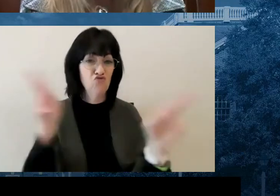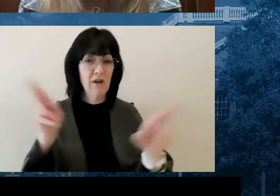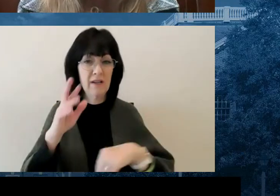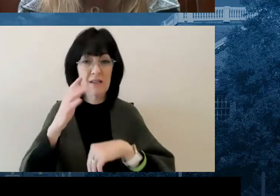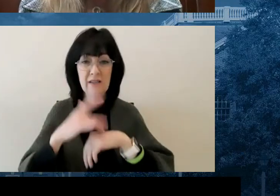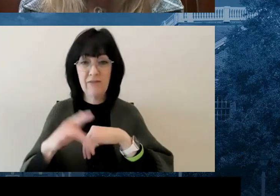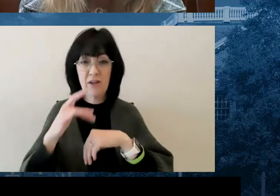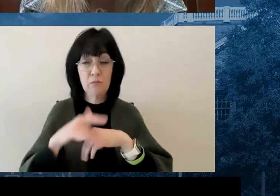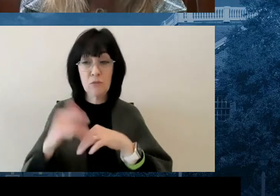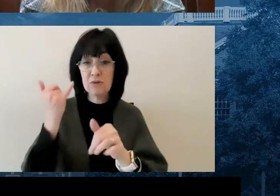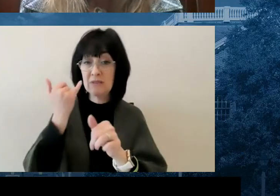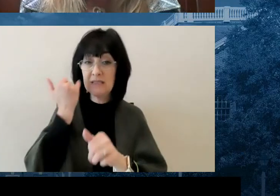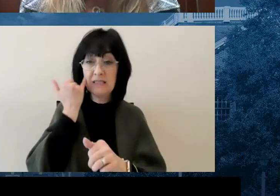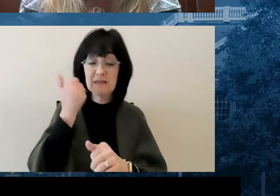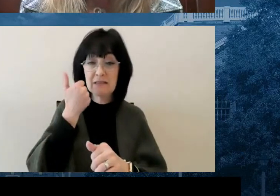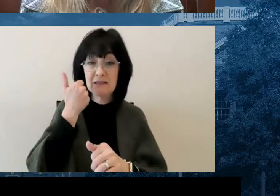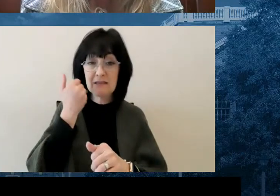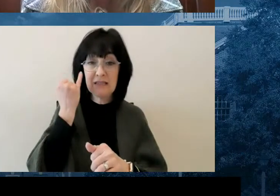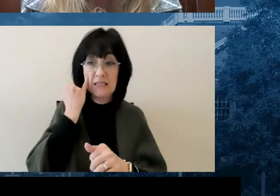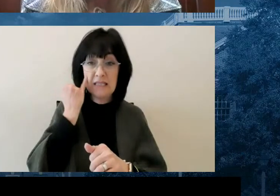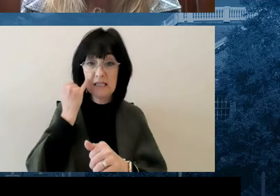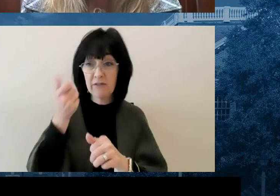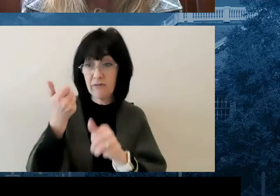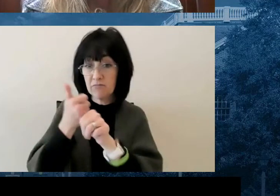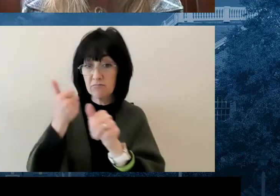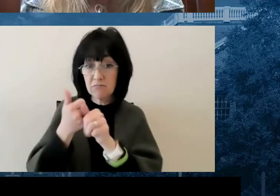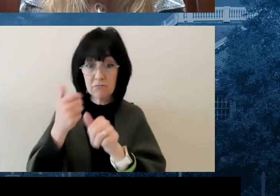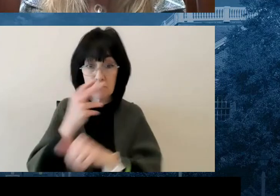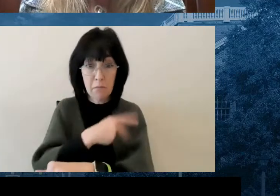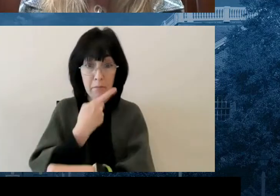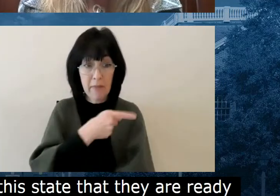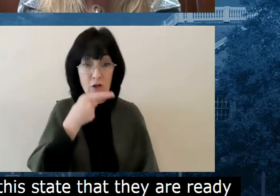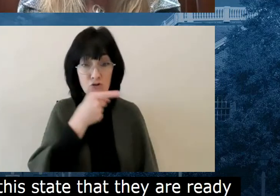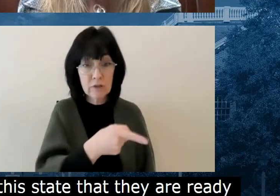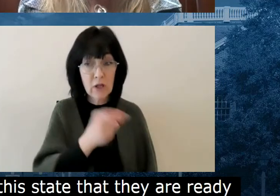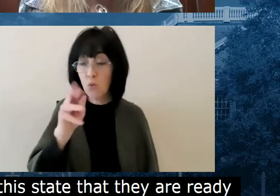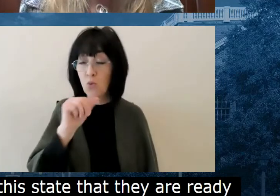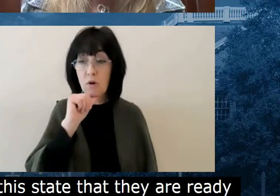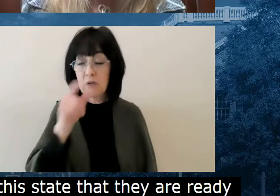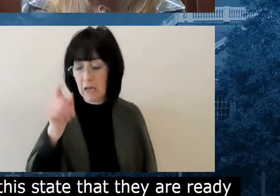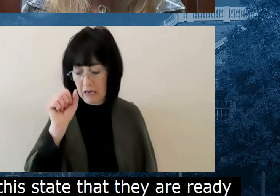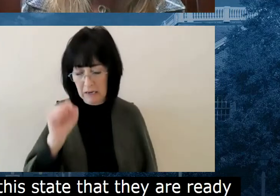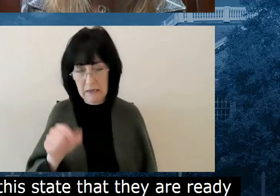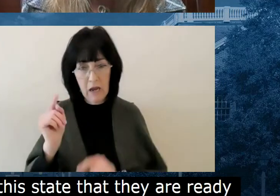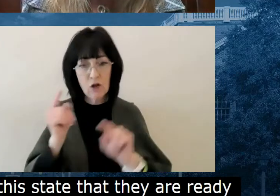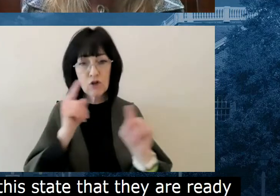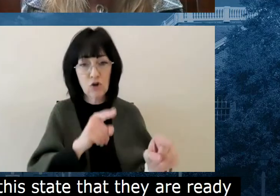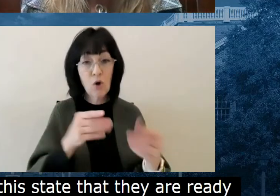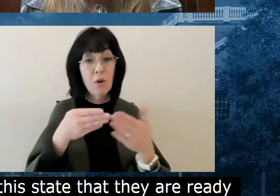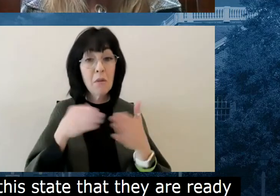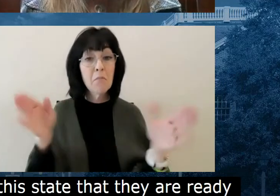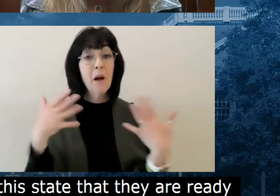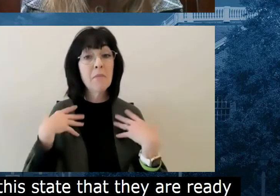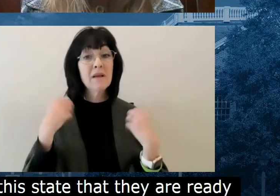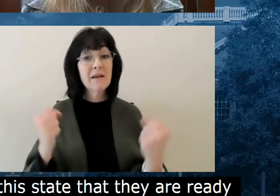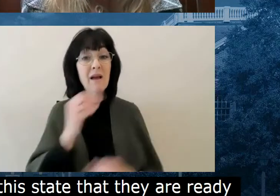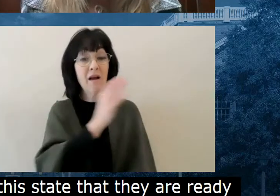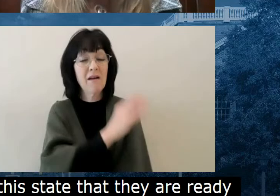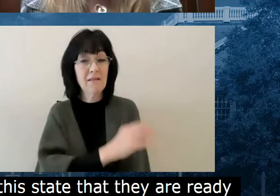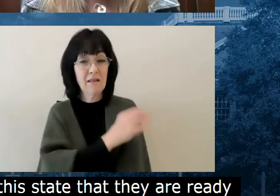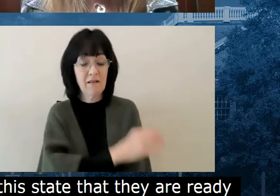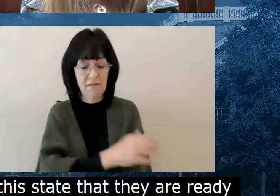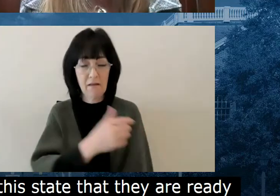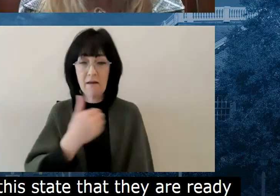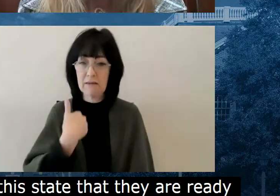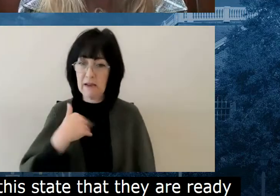not a patient there, you'll be able to have access. At our public health clinics, we provide Pfizer, and